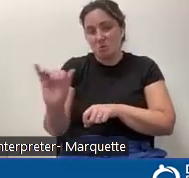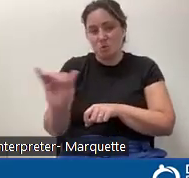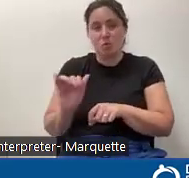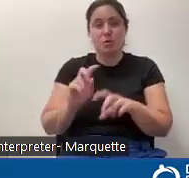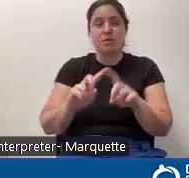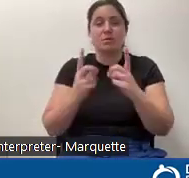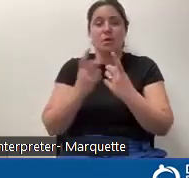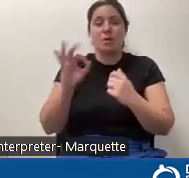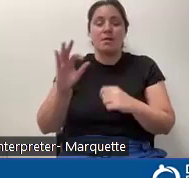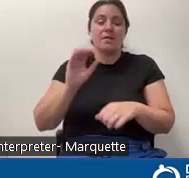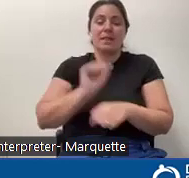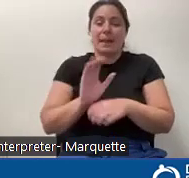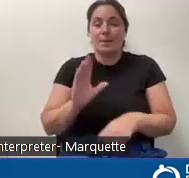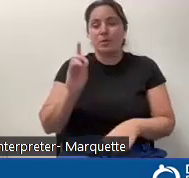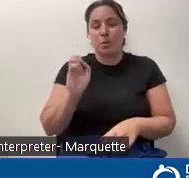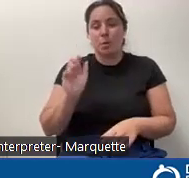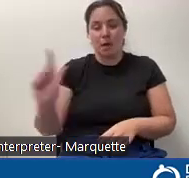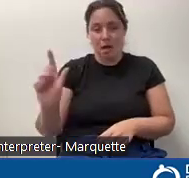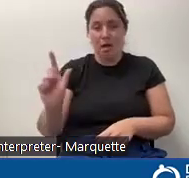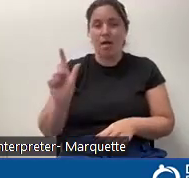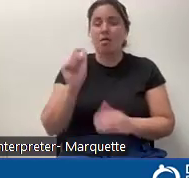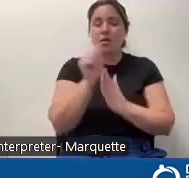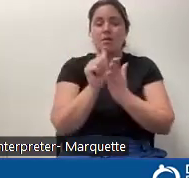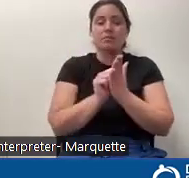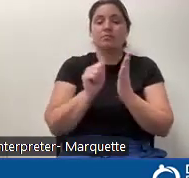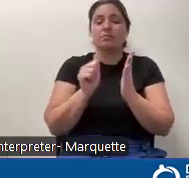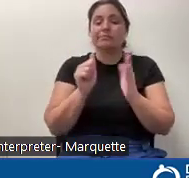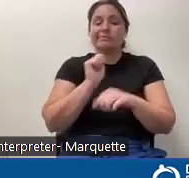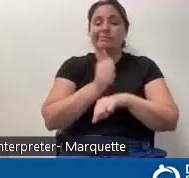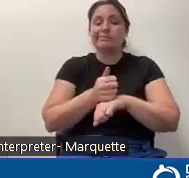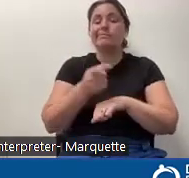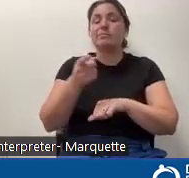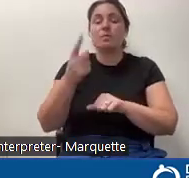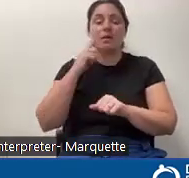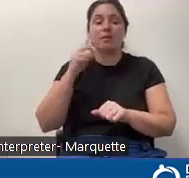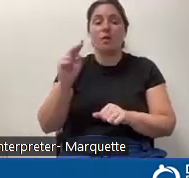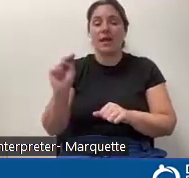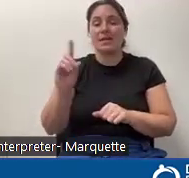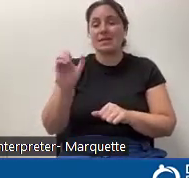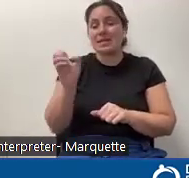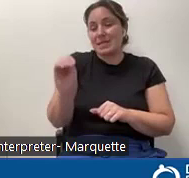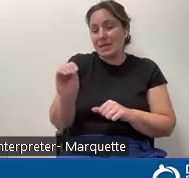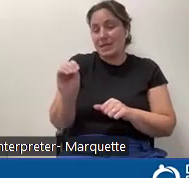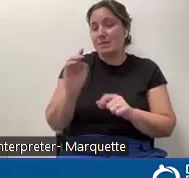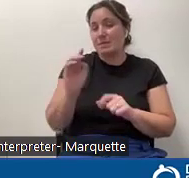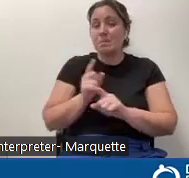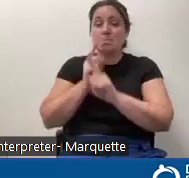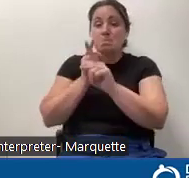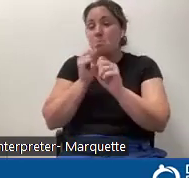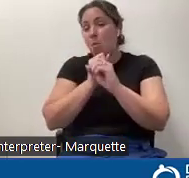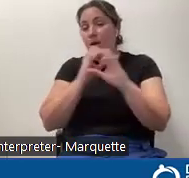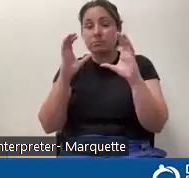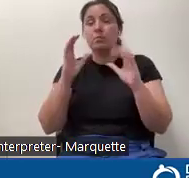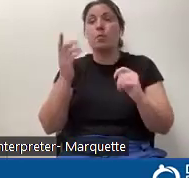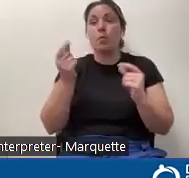of Disability Employment Policy initiative website for NDEAM, and you can access their website and find out more about our NDEAM theme